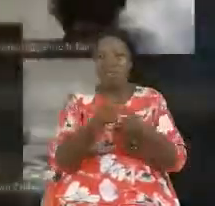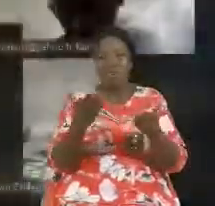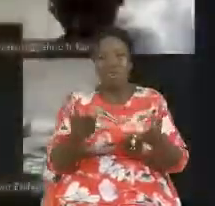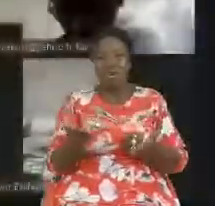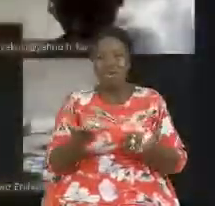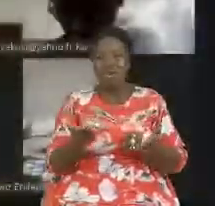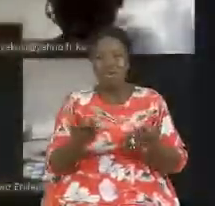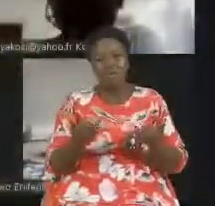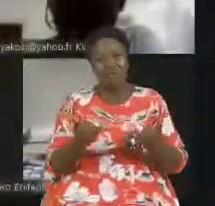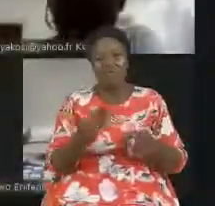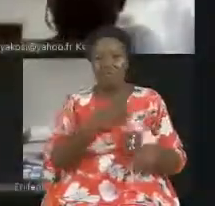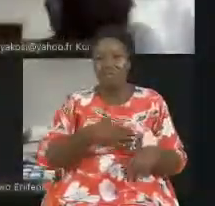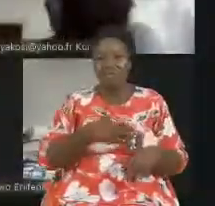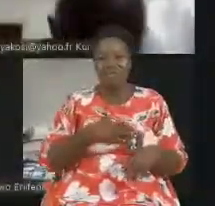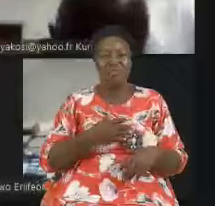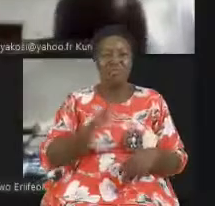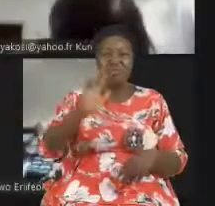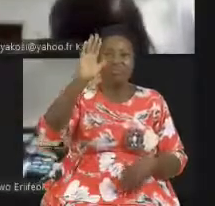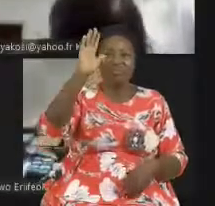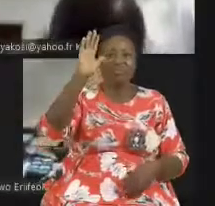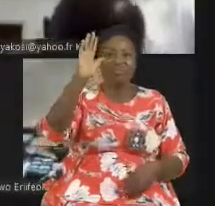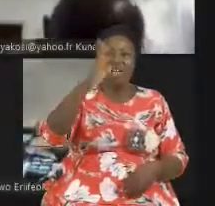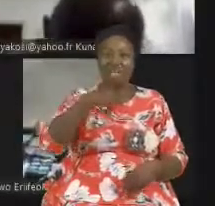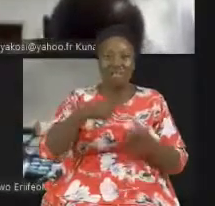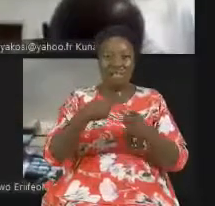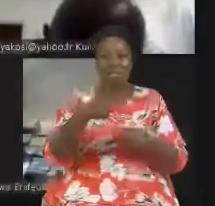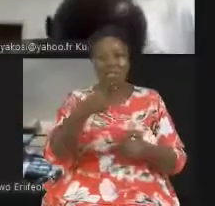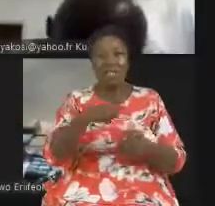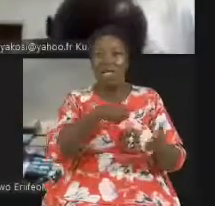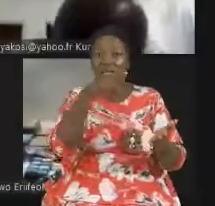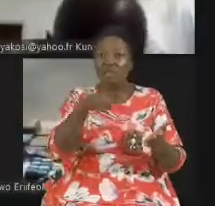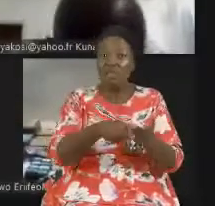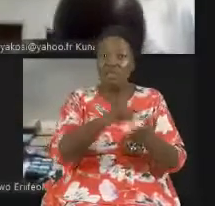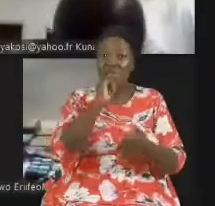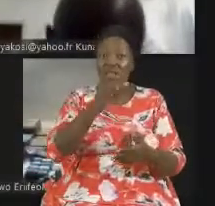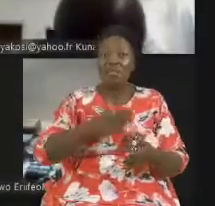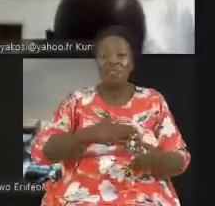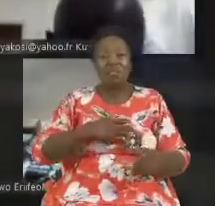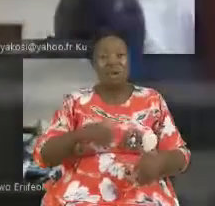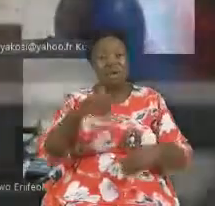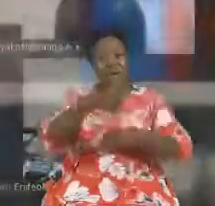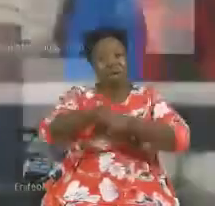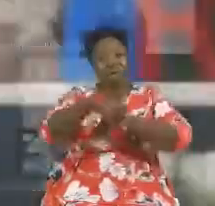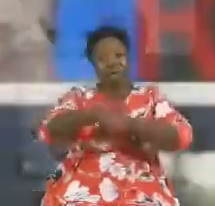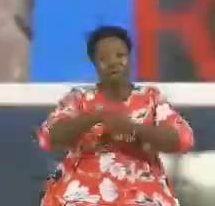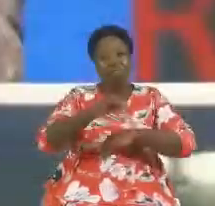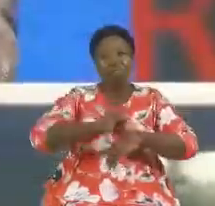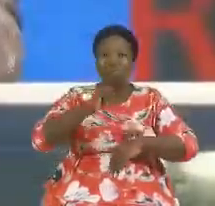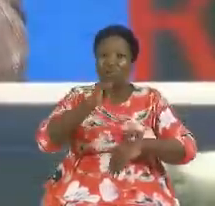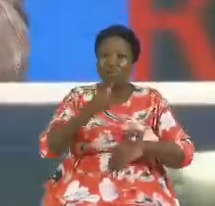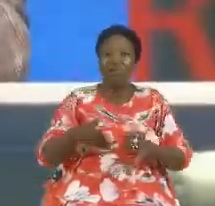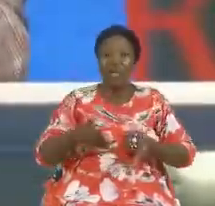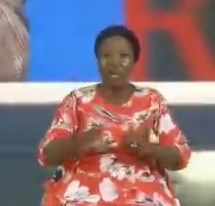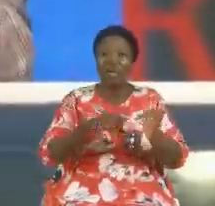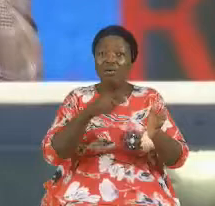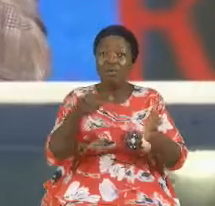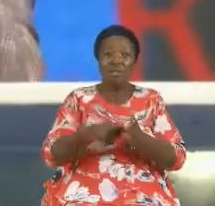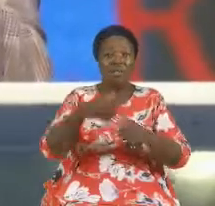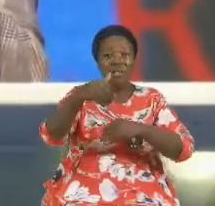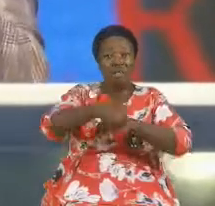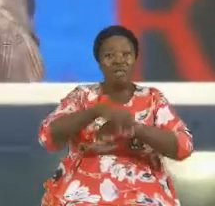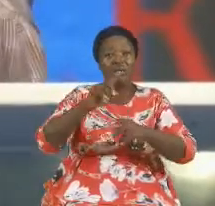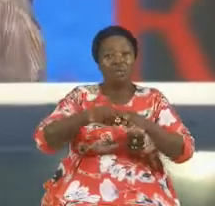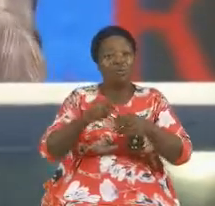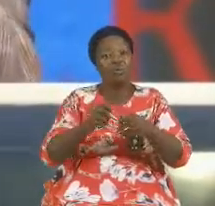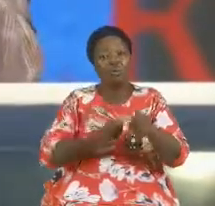got the victory. Wherever you are, just raise up your hand and say, this is my night. I will